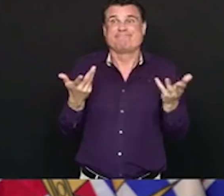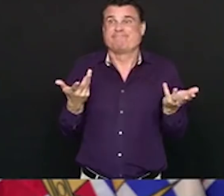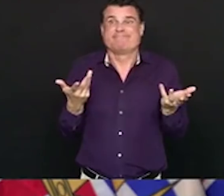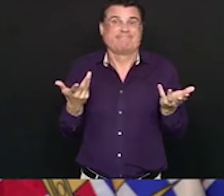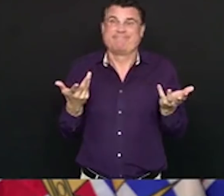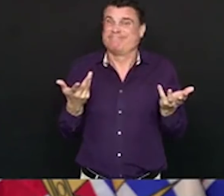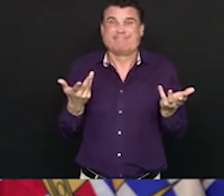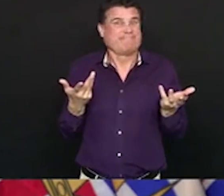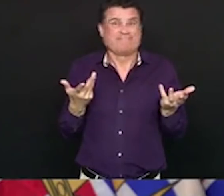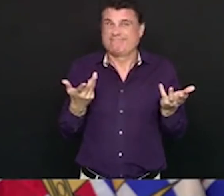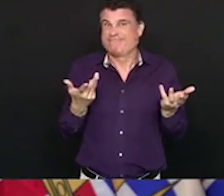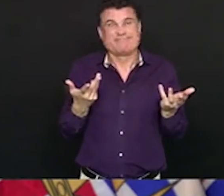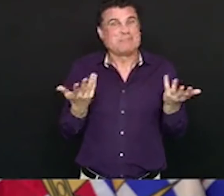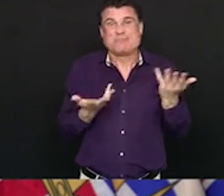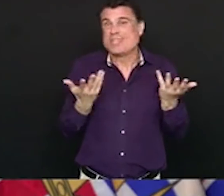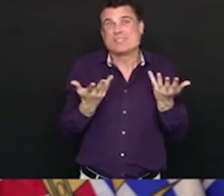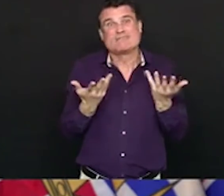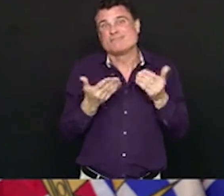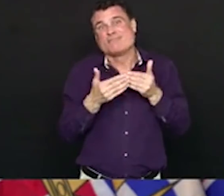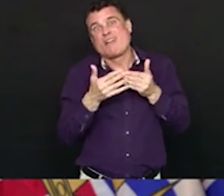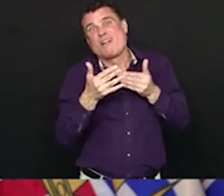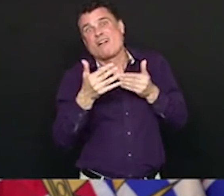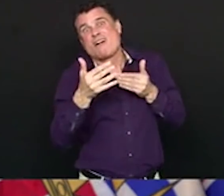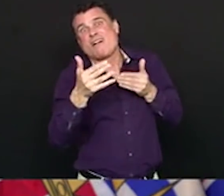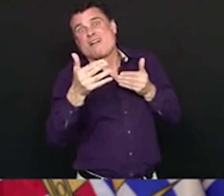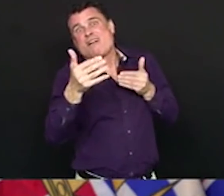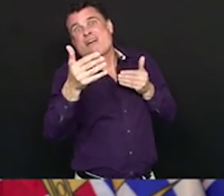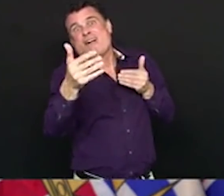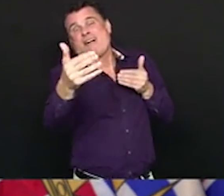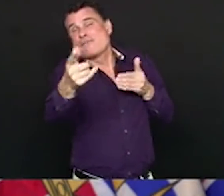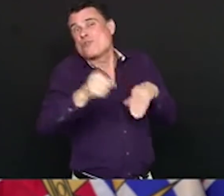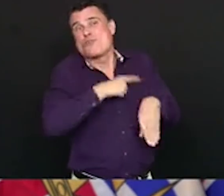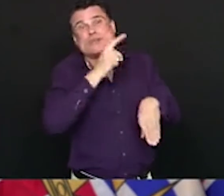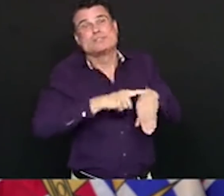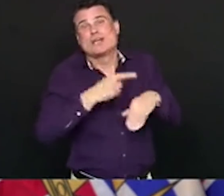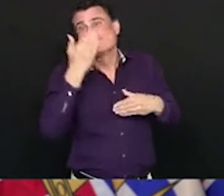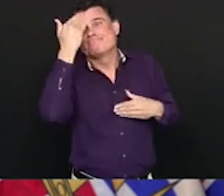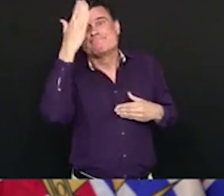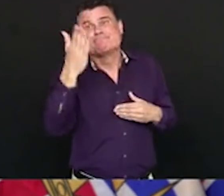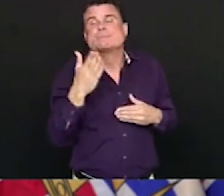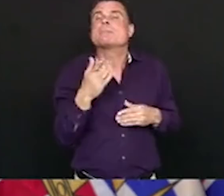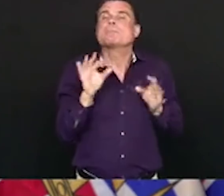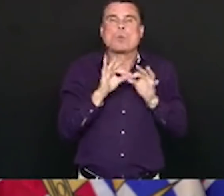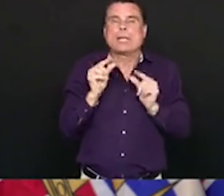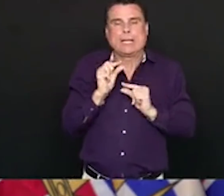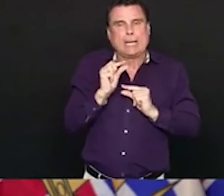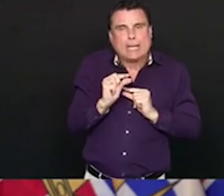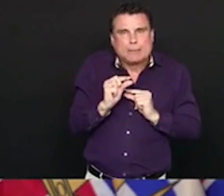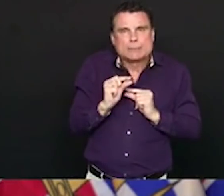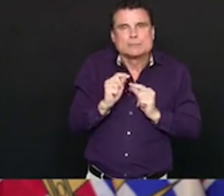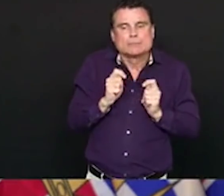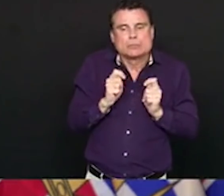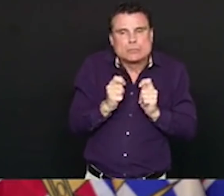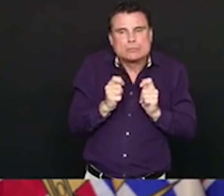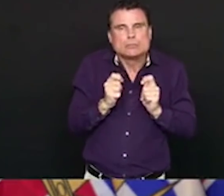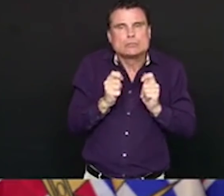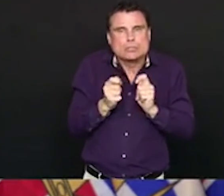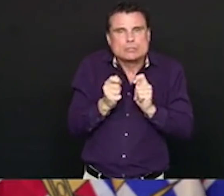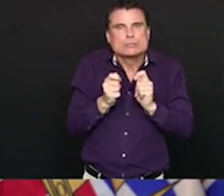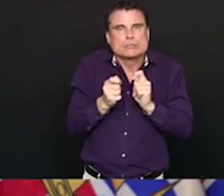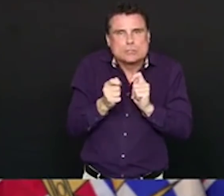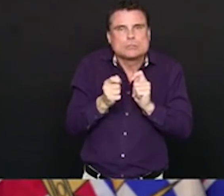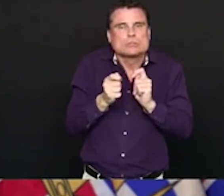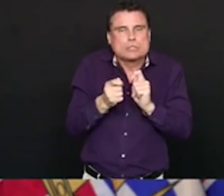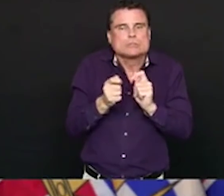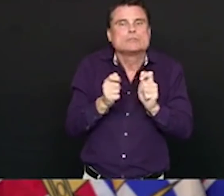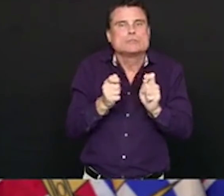today, perhaps, but there are some measures that we are not going to be able to stop doing until we have enough